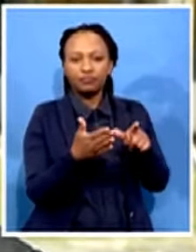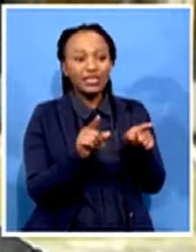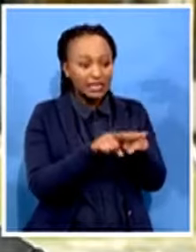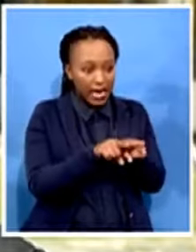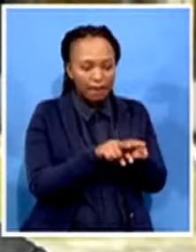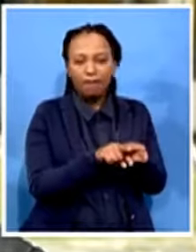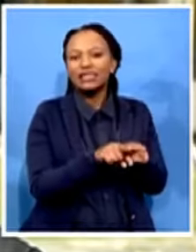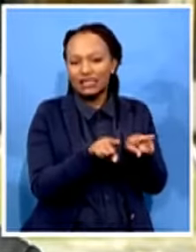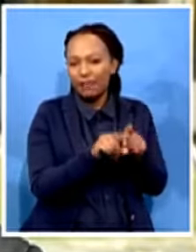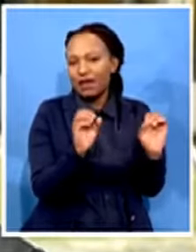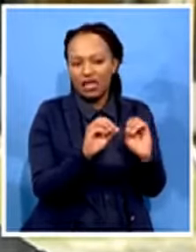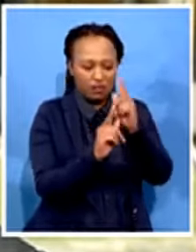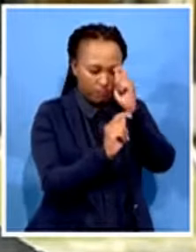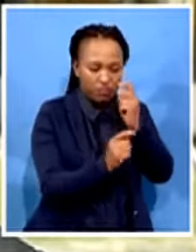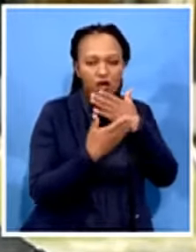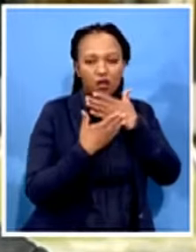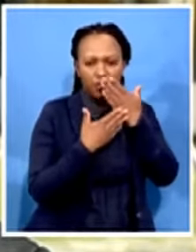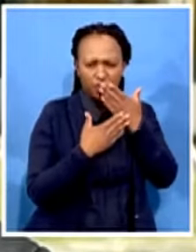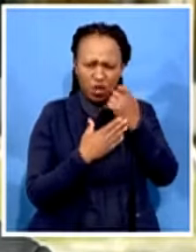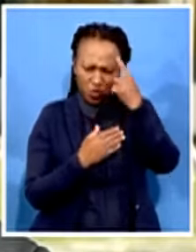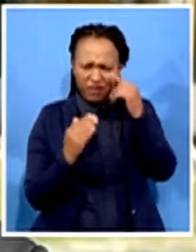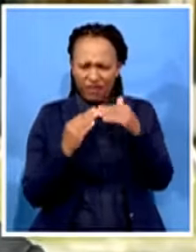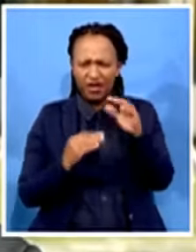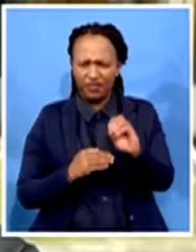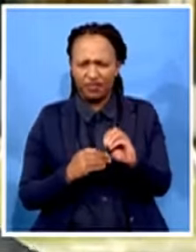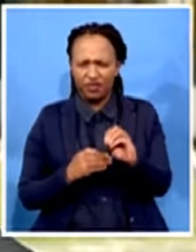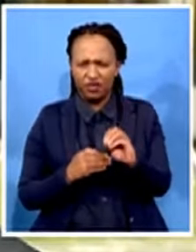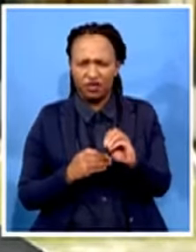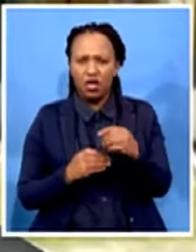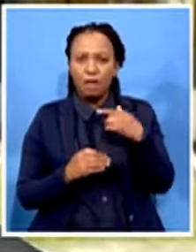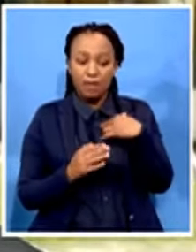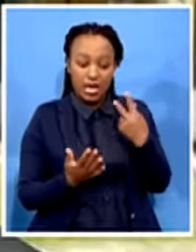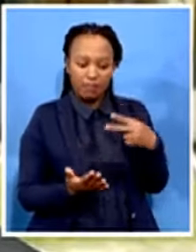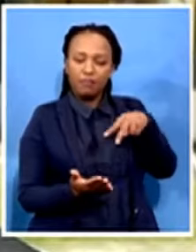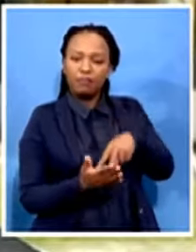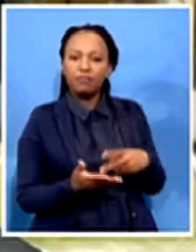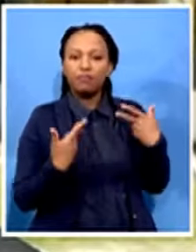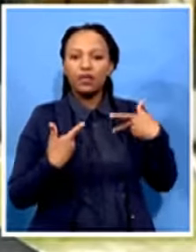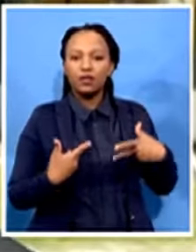it's fair? Now I'm standing here today to expose these things that's